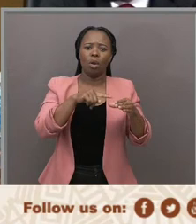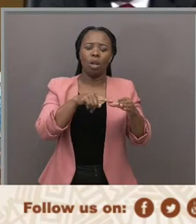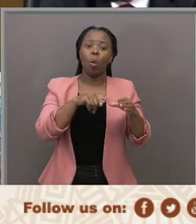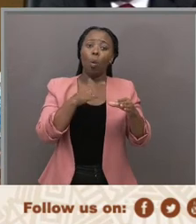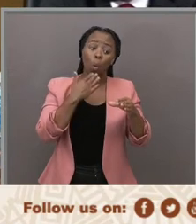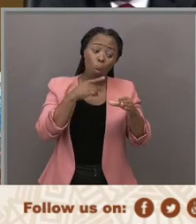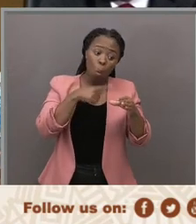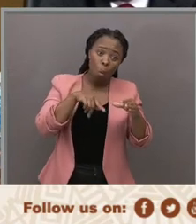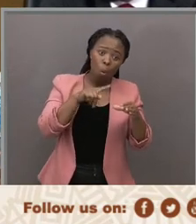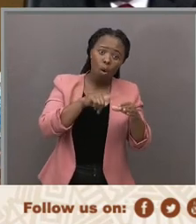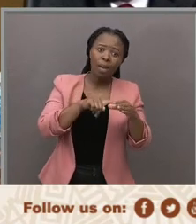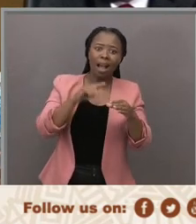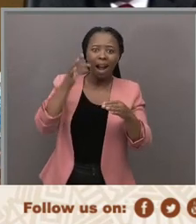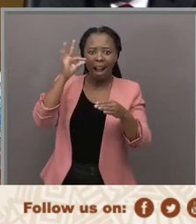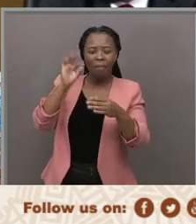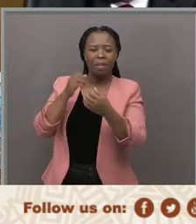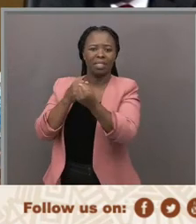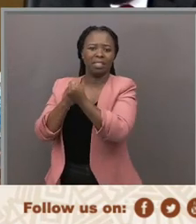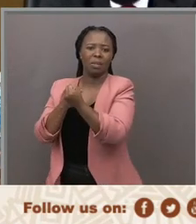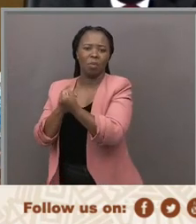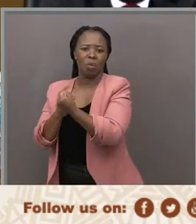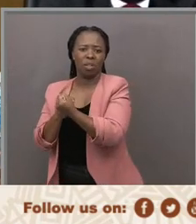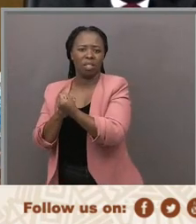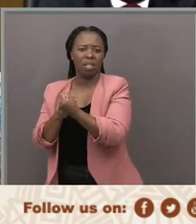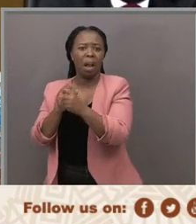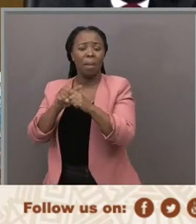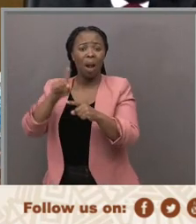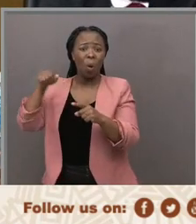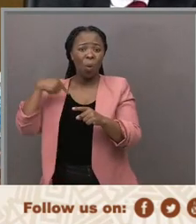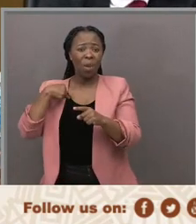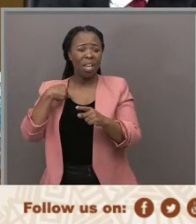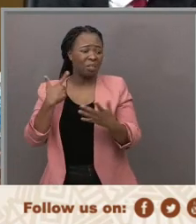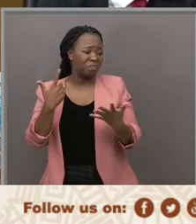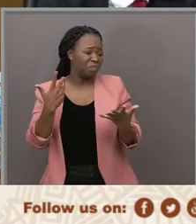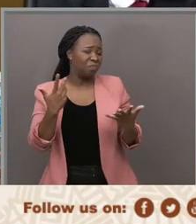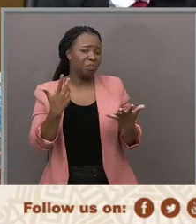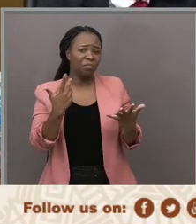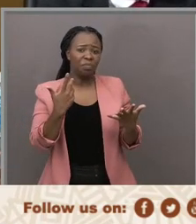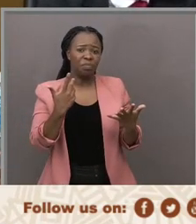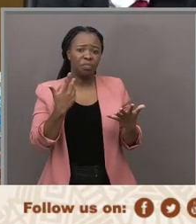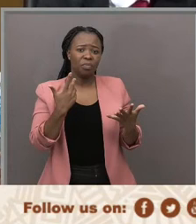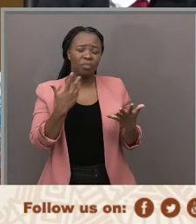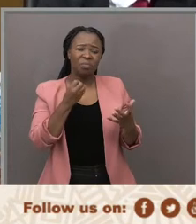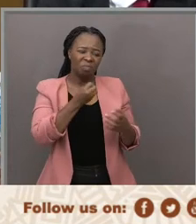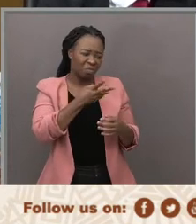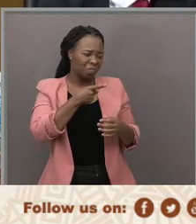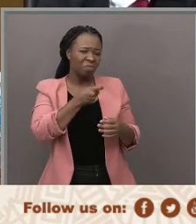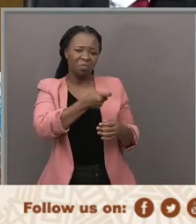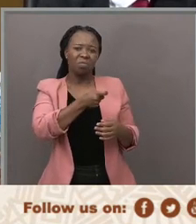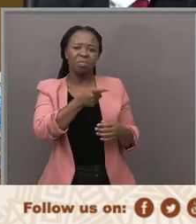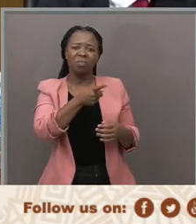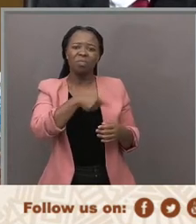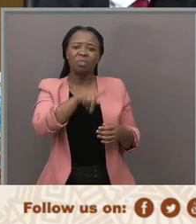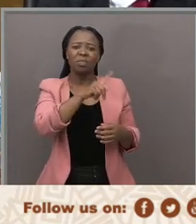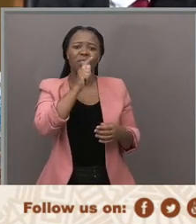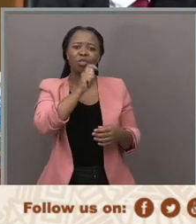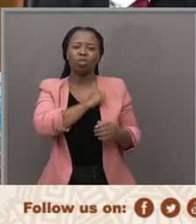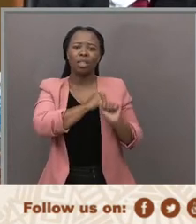government. But we have betrayed their trust through these acts of